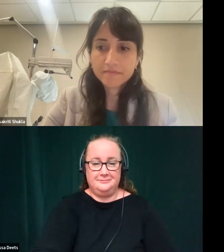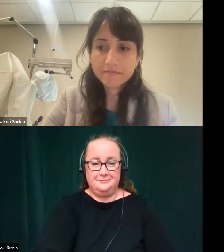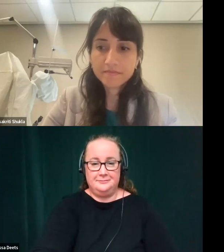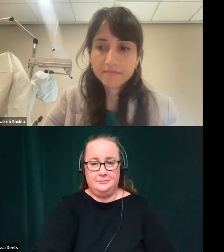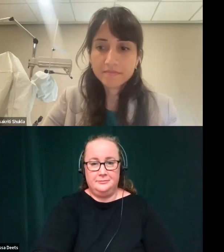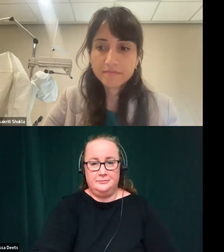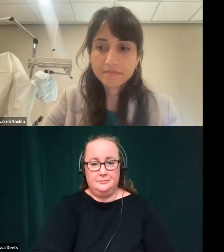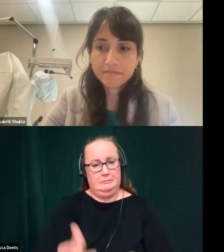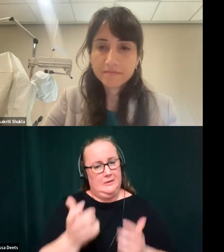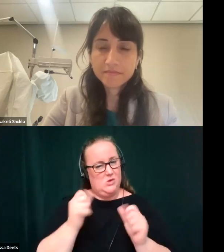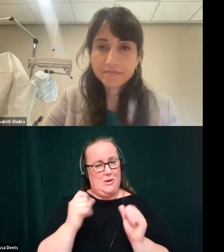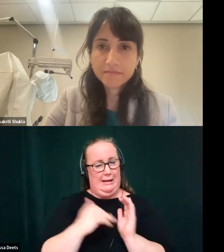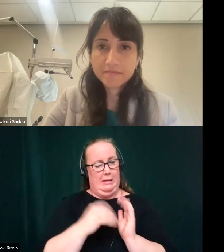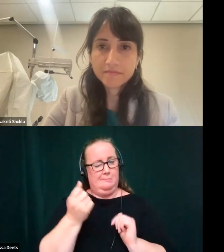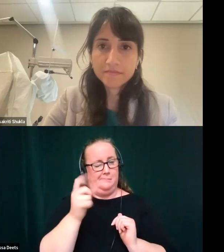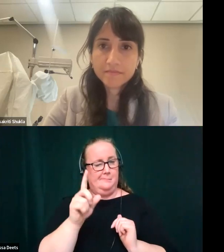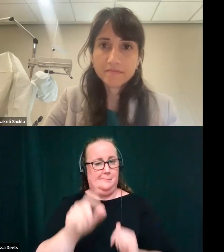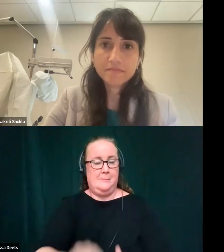Let me try it again.